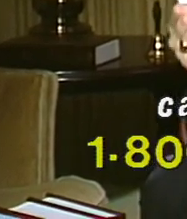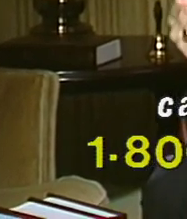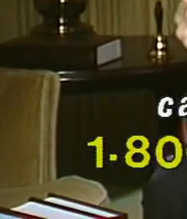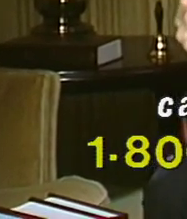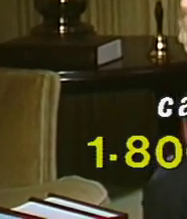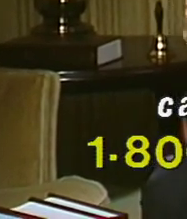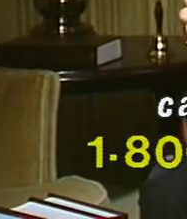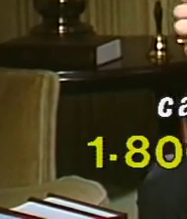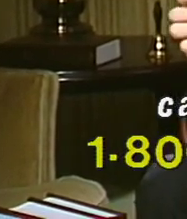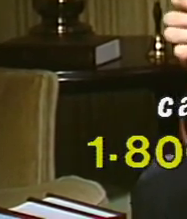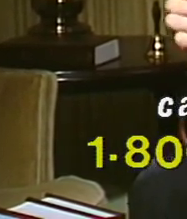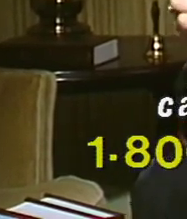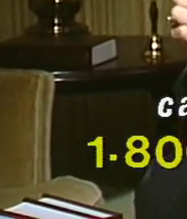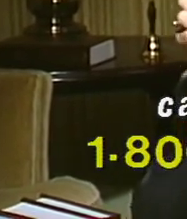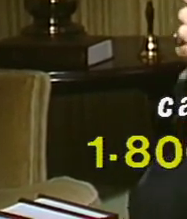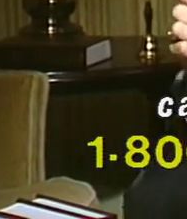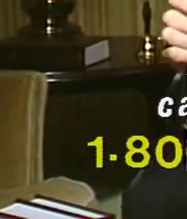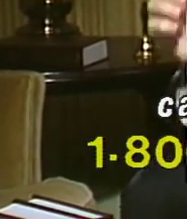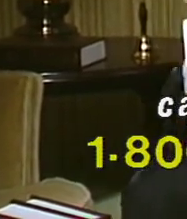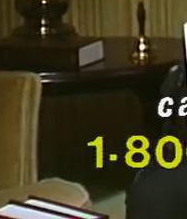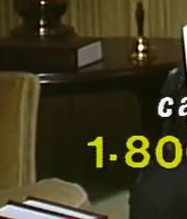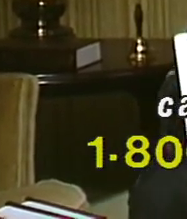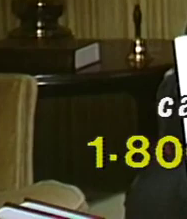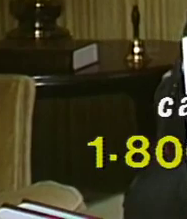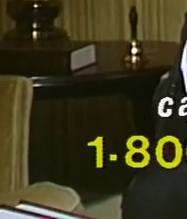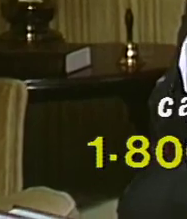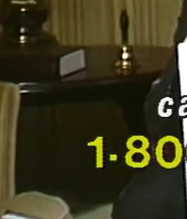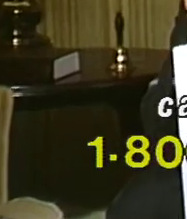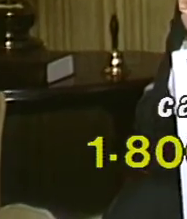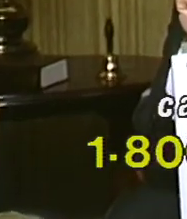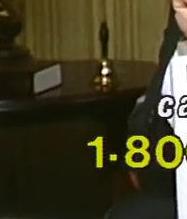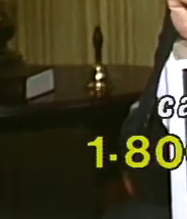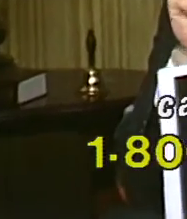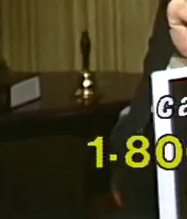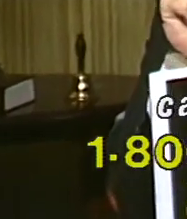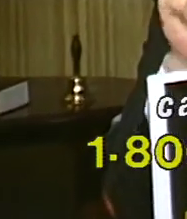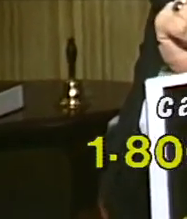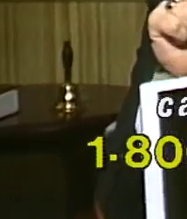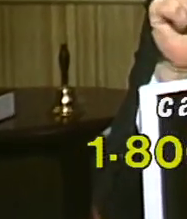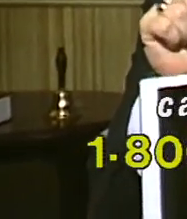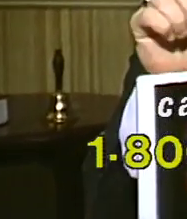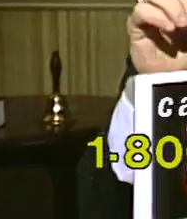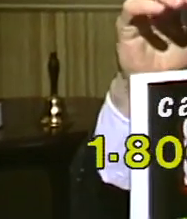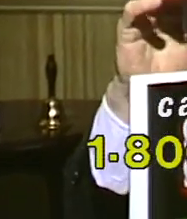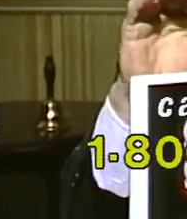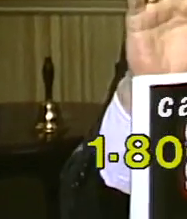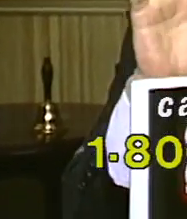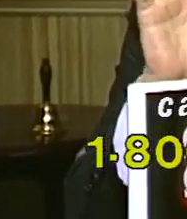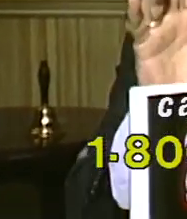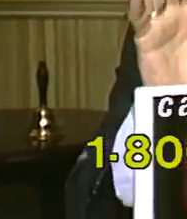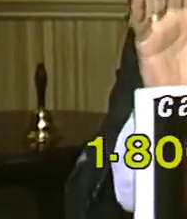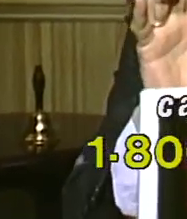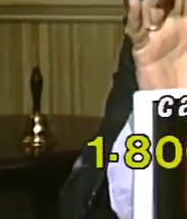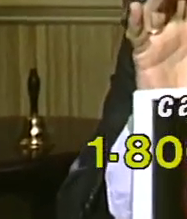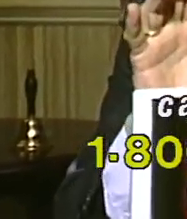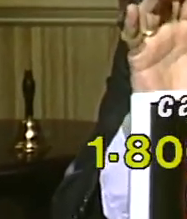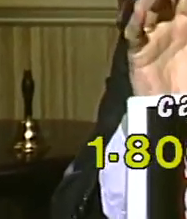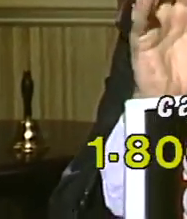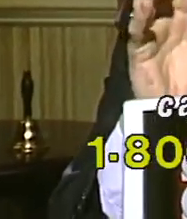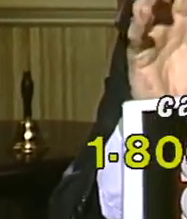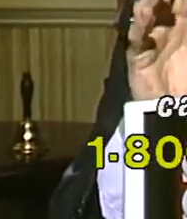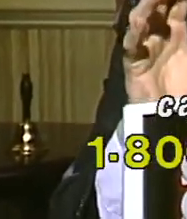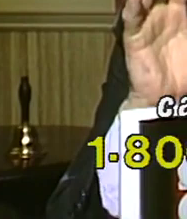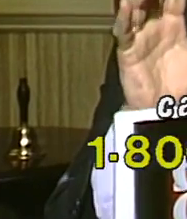book, if you call me before noon tomorrow, Monday, March 28th, becoming a faith partner,